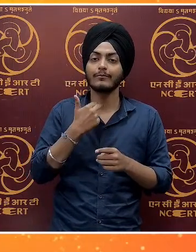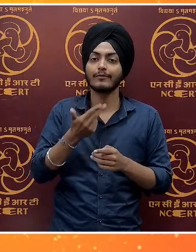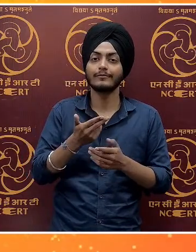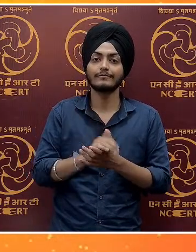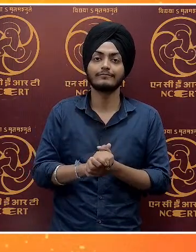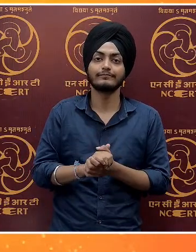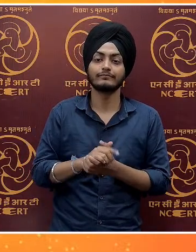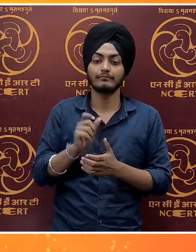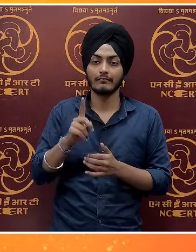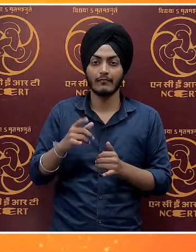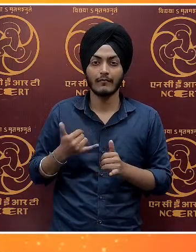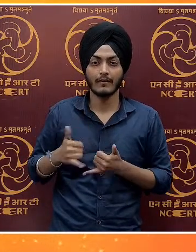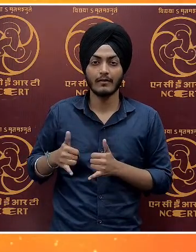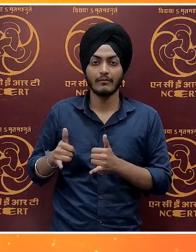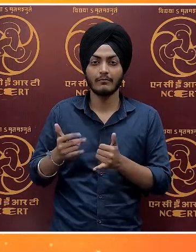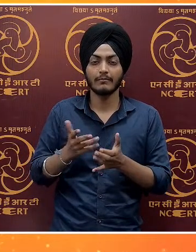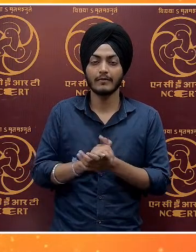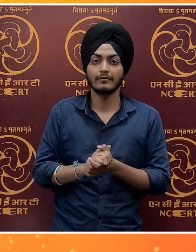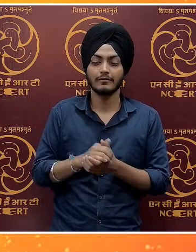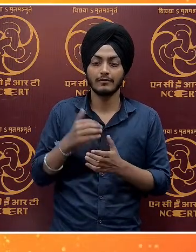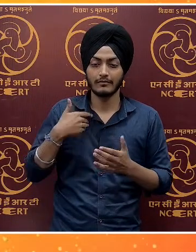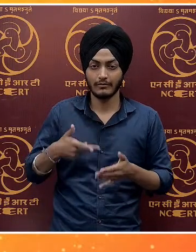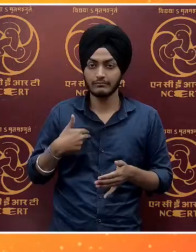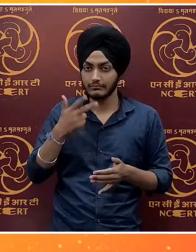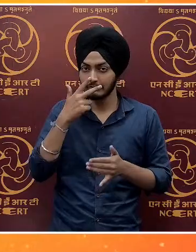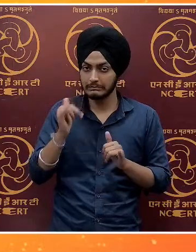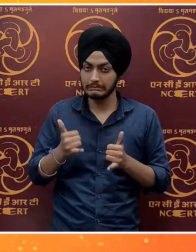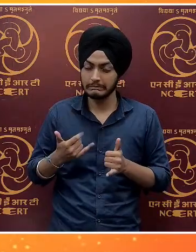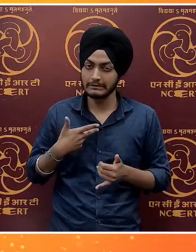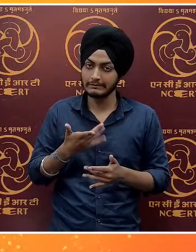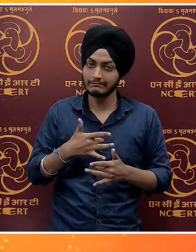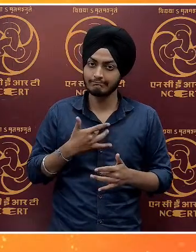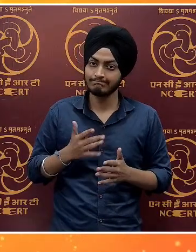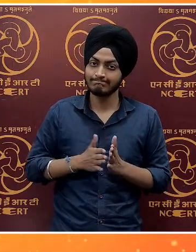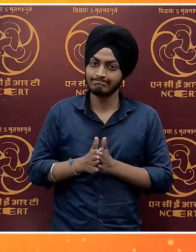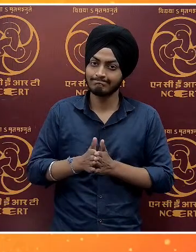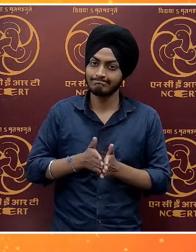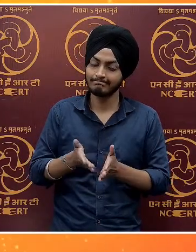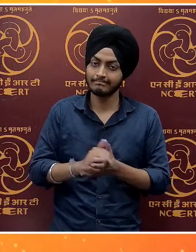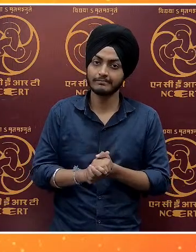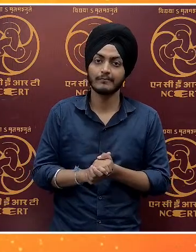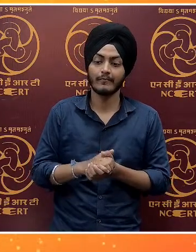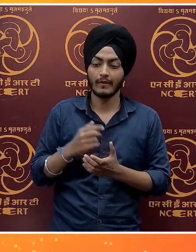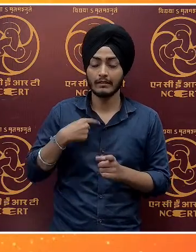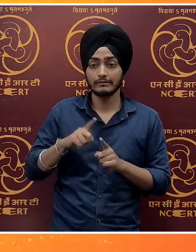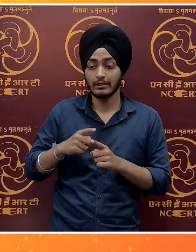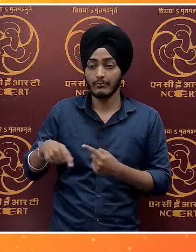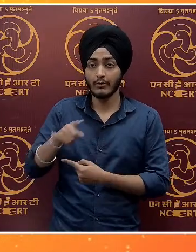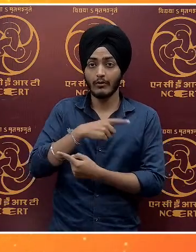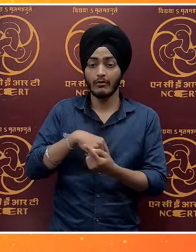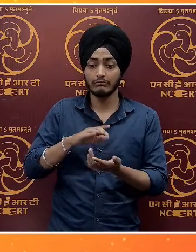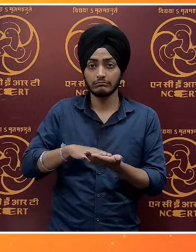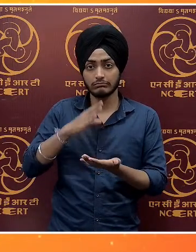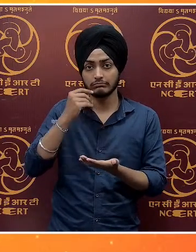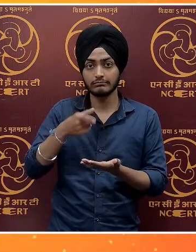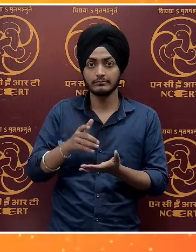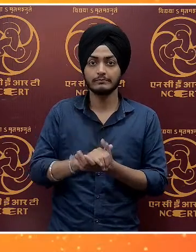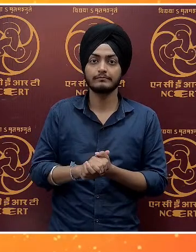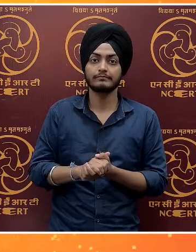play it's a time to play an interesting game. Let's check your understanding of it.